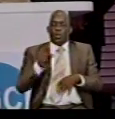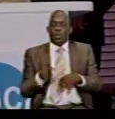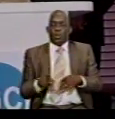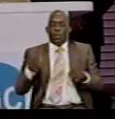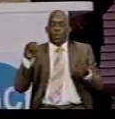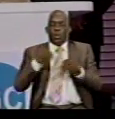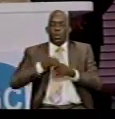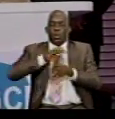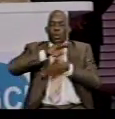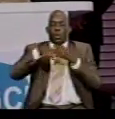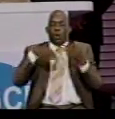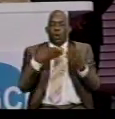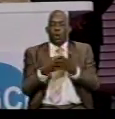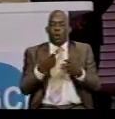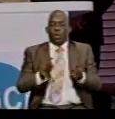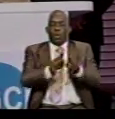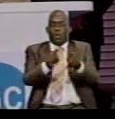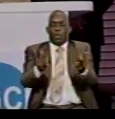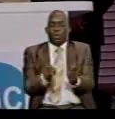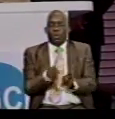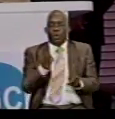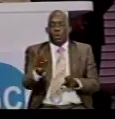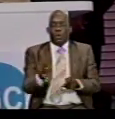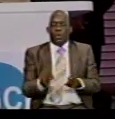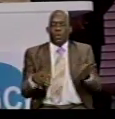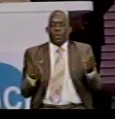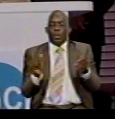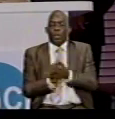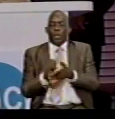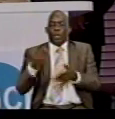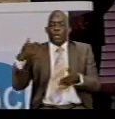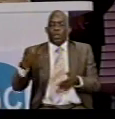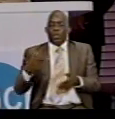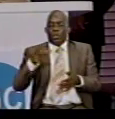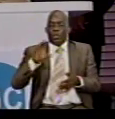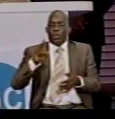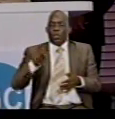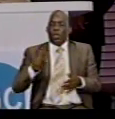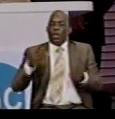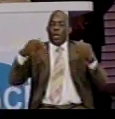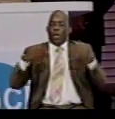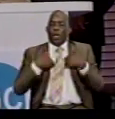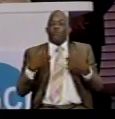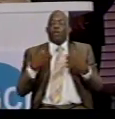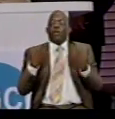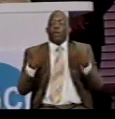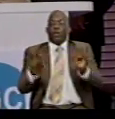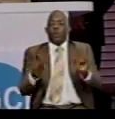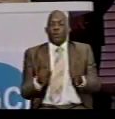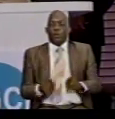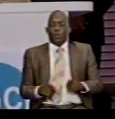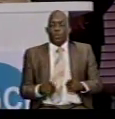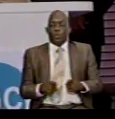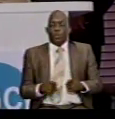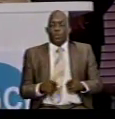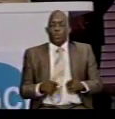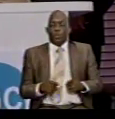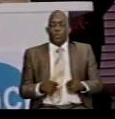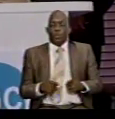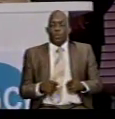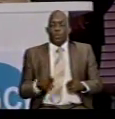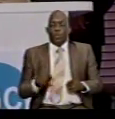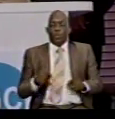the places. Dans toutes les endroits. That GCK has been held. Que la croisade a pris part. Is there any place we have not